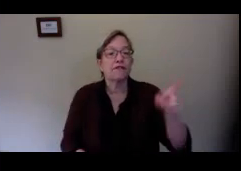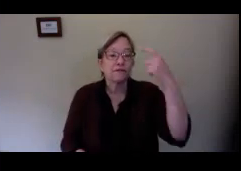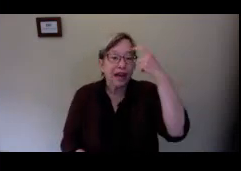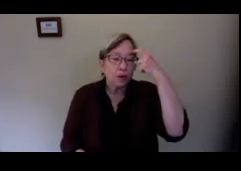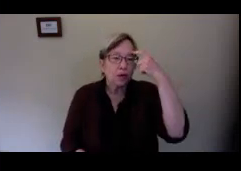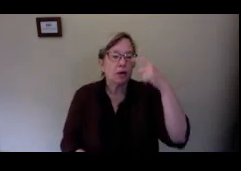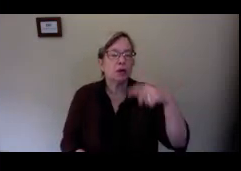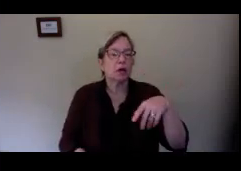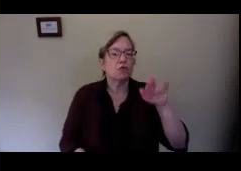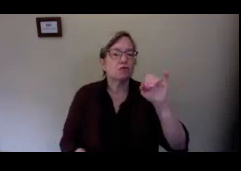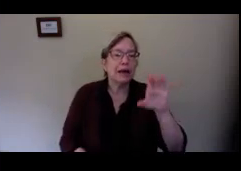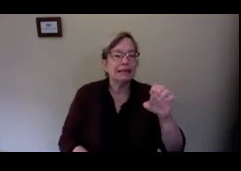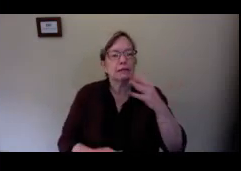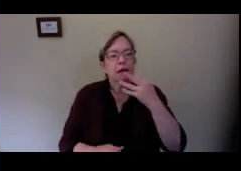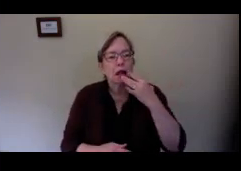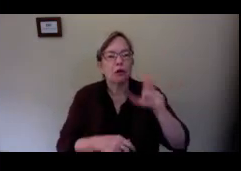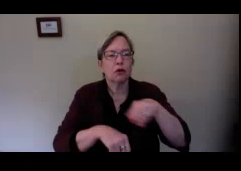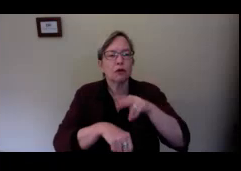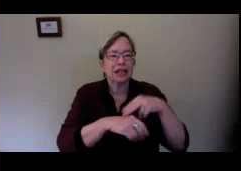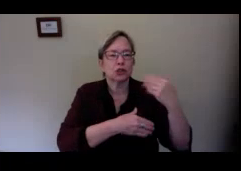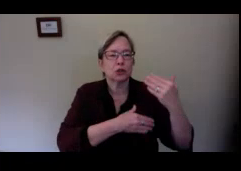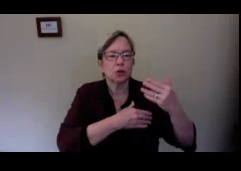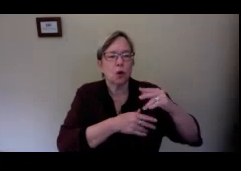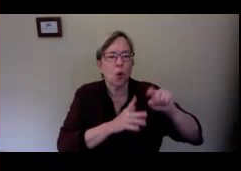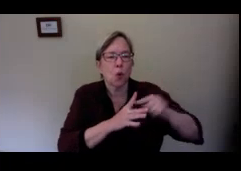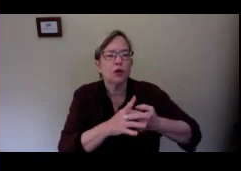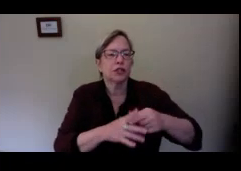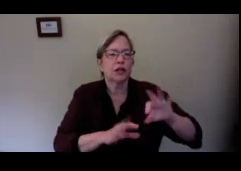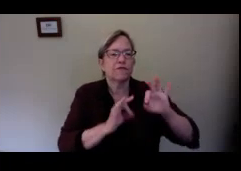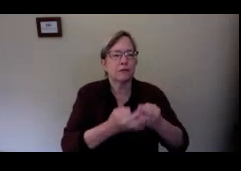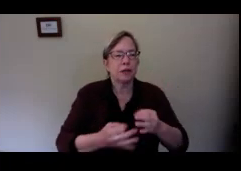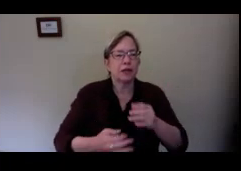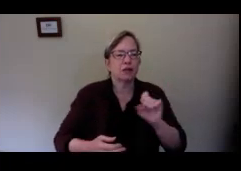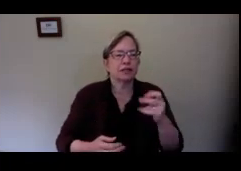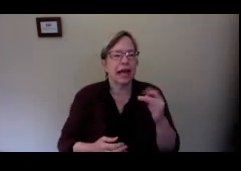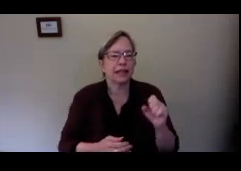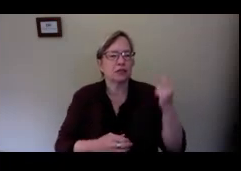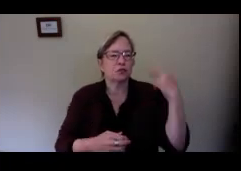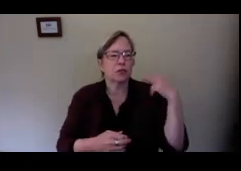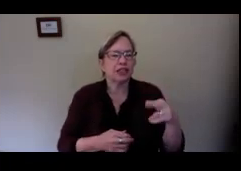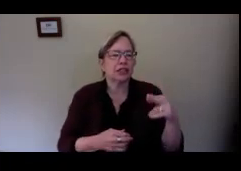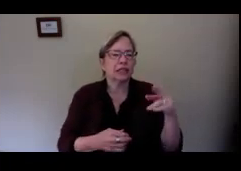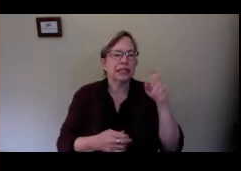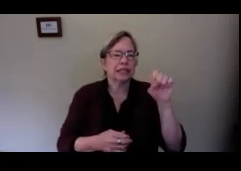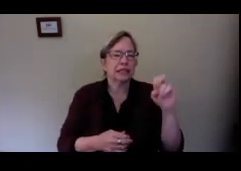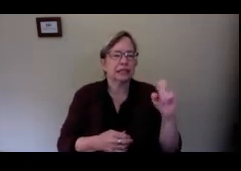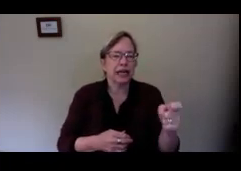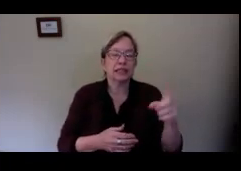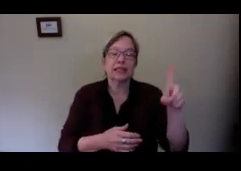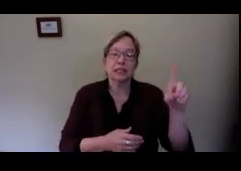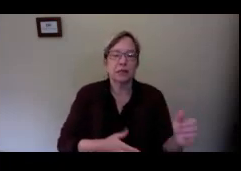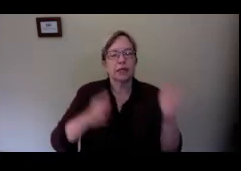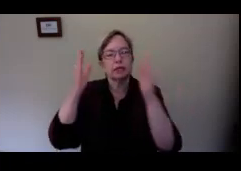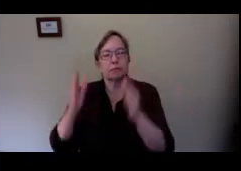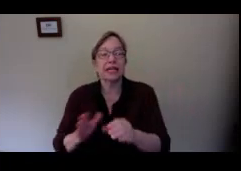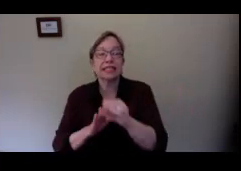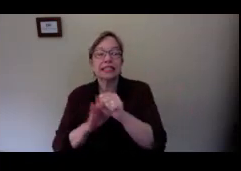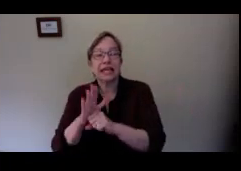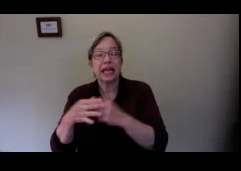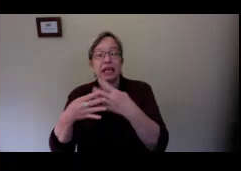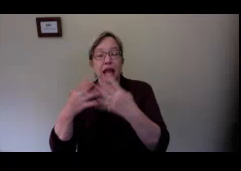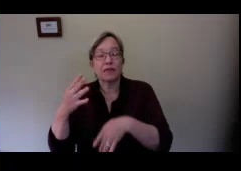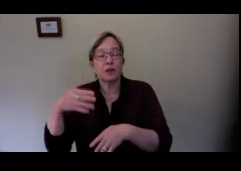There's race, color, national origin, familial status, religion, sex, disability. You can see that on the state level,